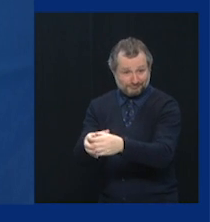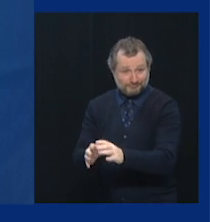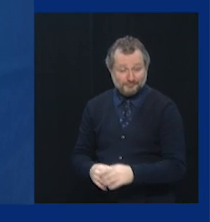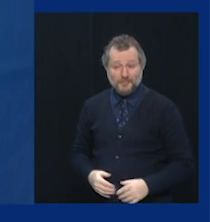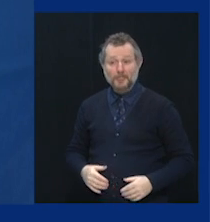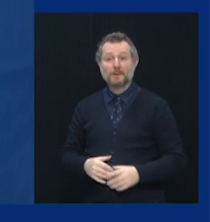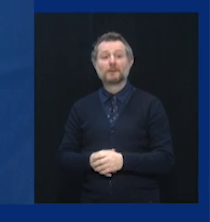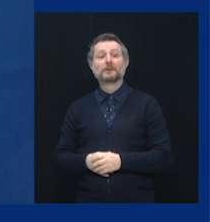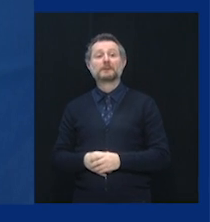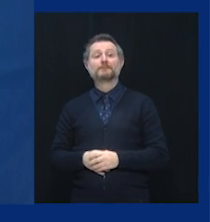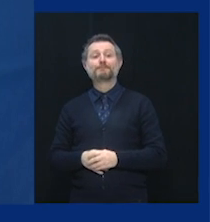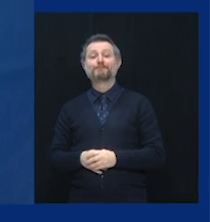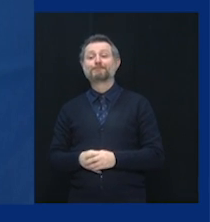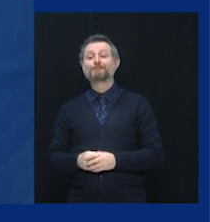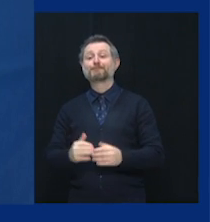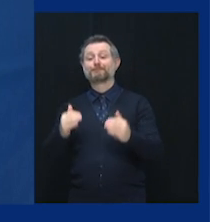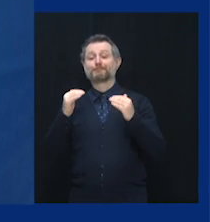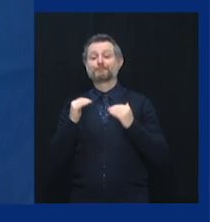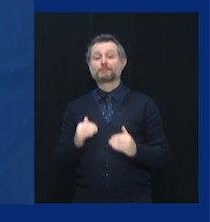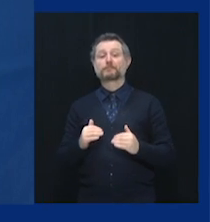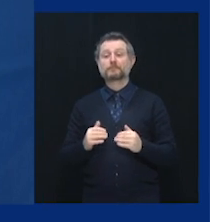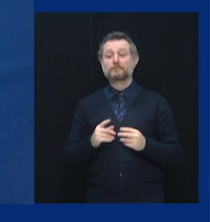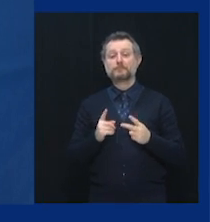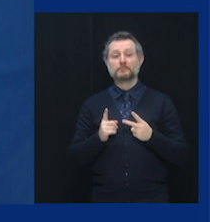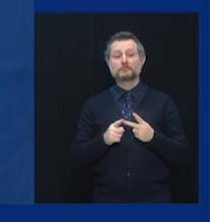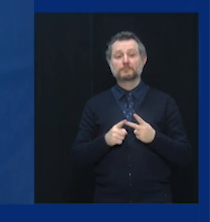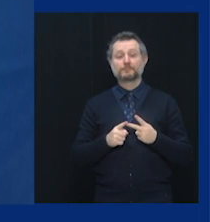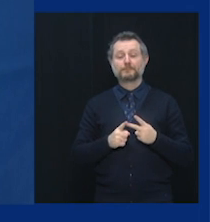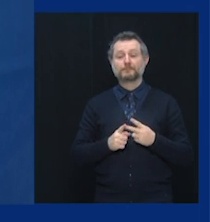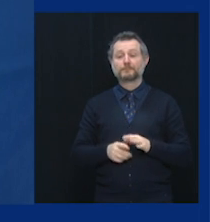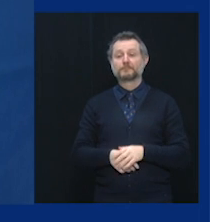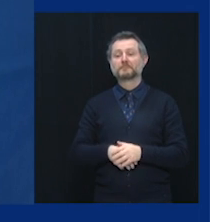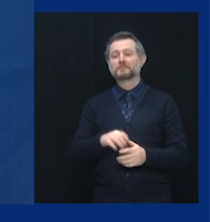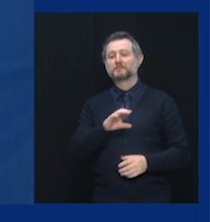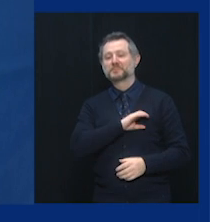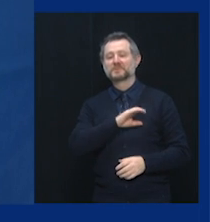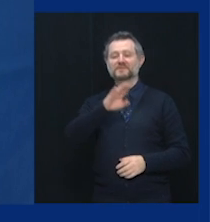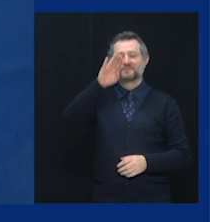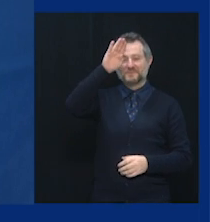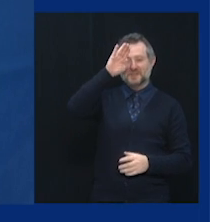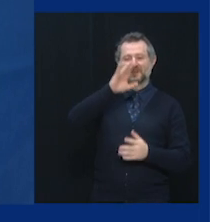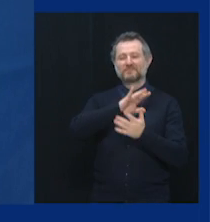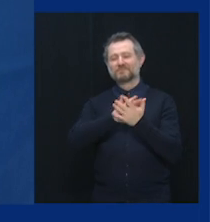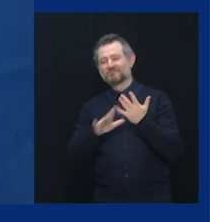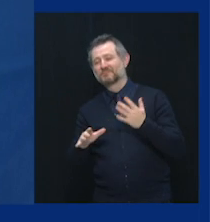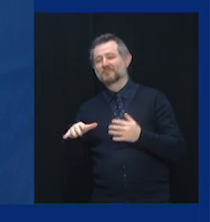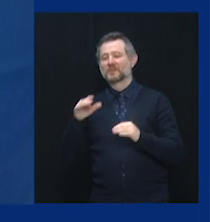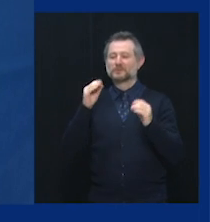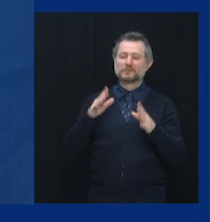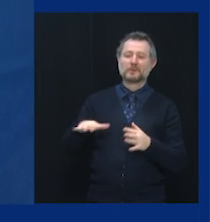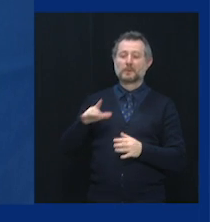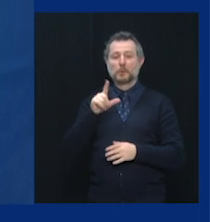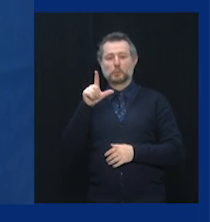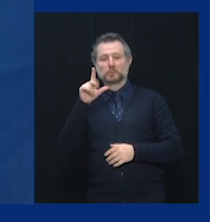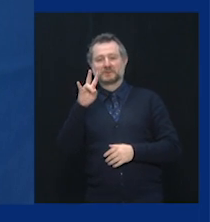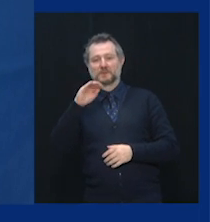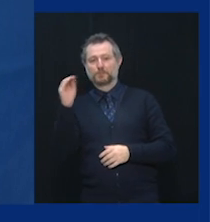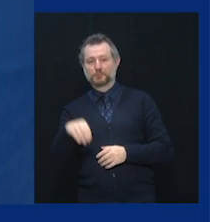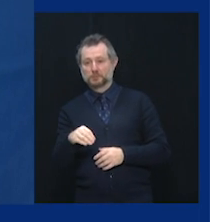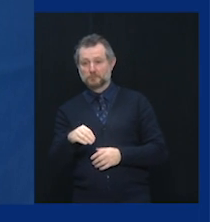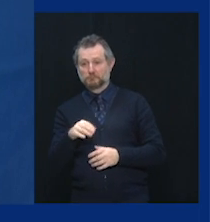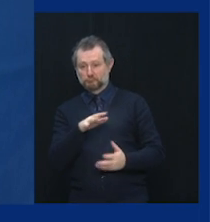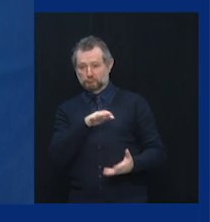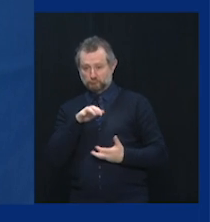allocation to healthcare workers. Essential workers are about 27%. So we allocate 27% of that